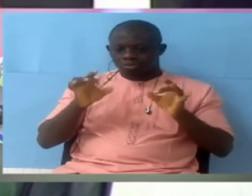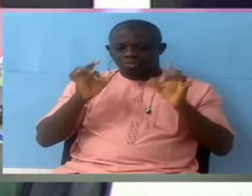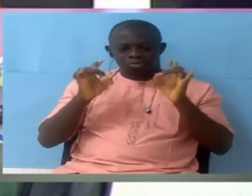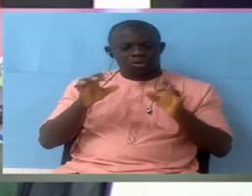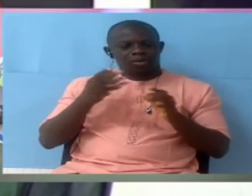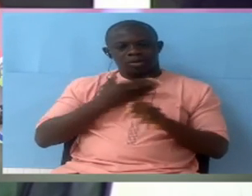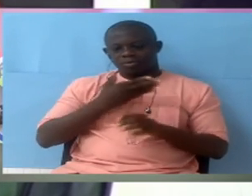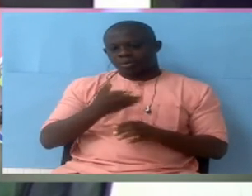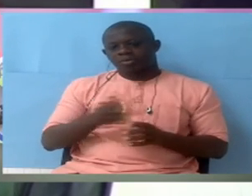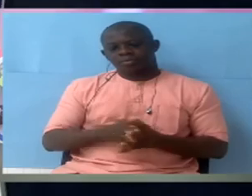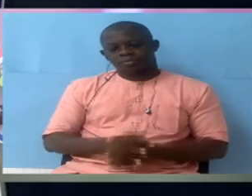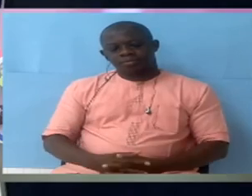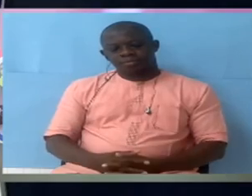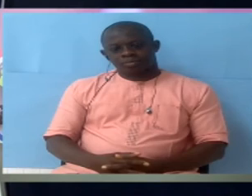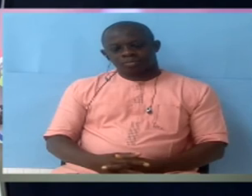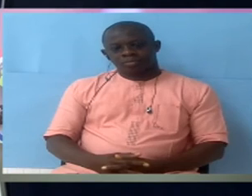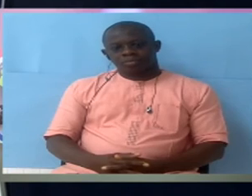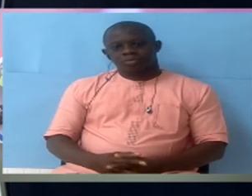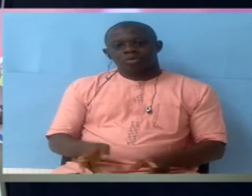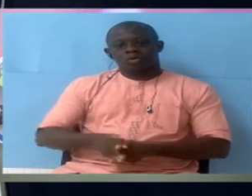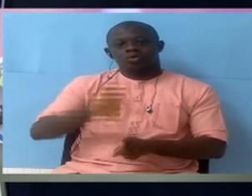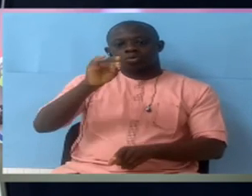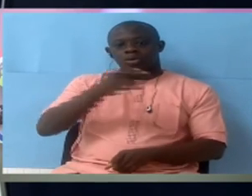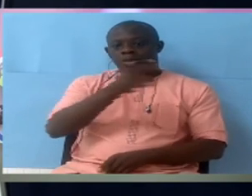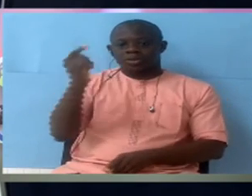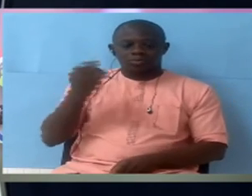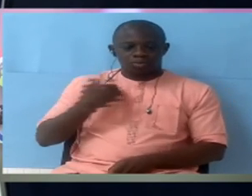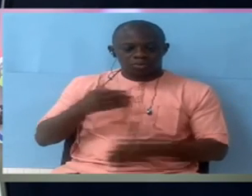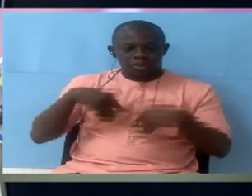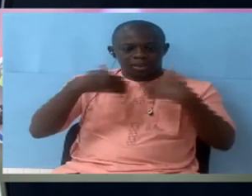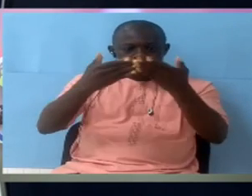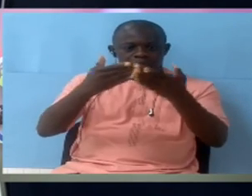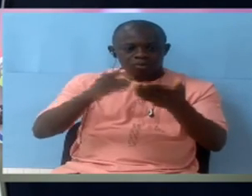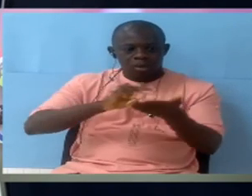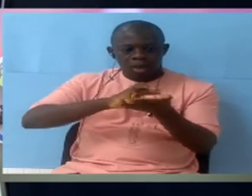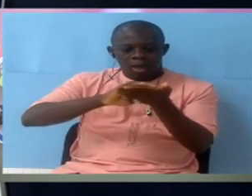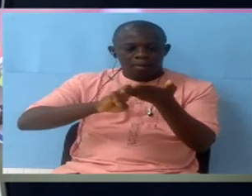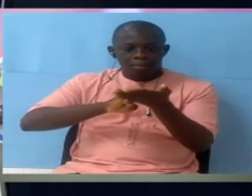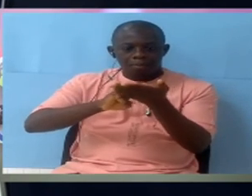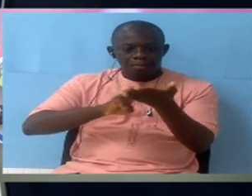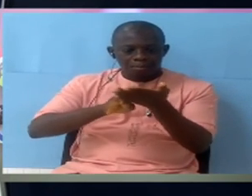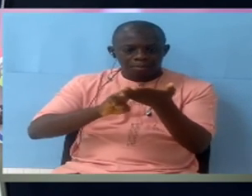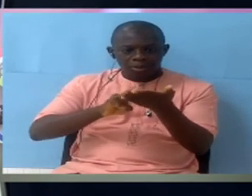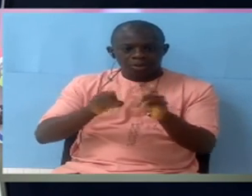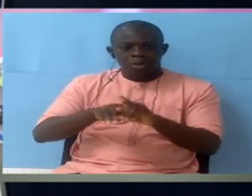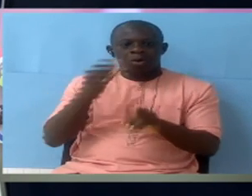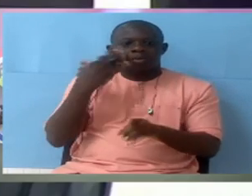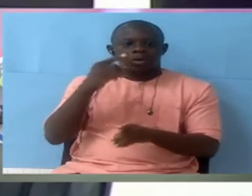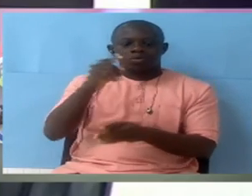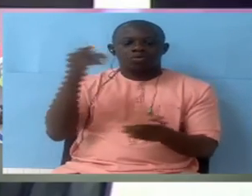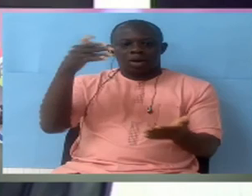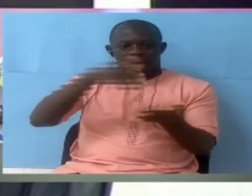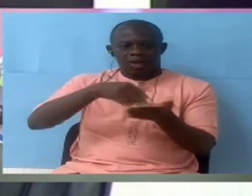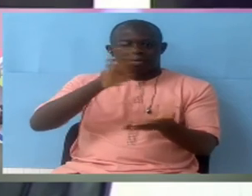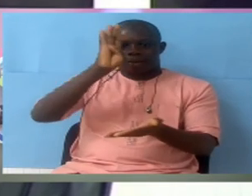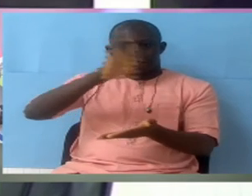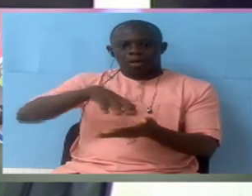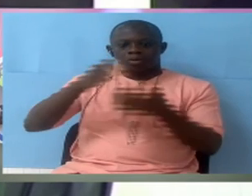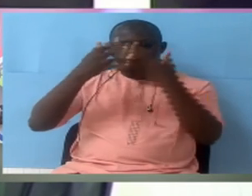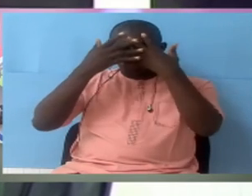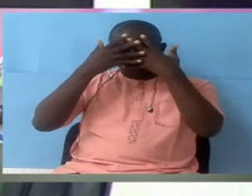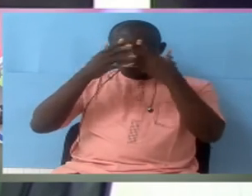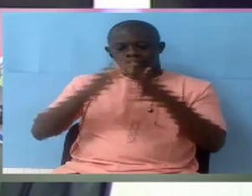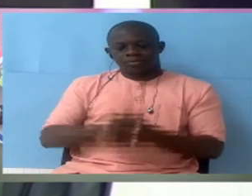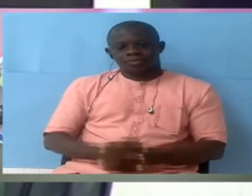metti. Did they provide any medical attention when you arrived at mile 2? Bi nga egge mile 2 ndax isinañ faj